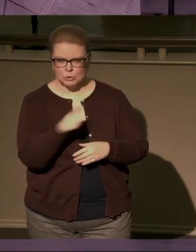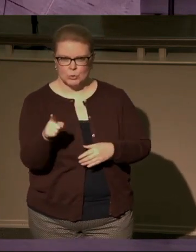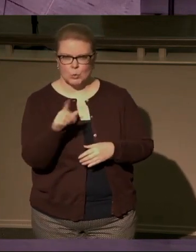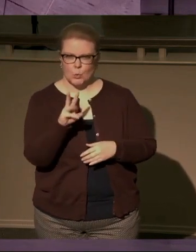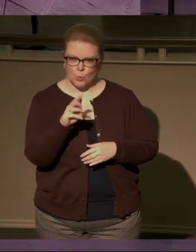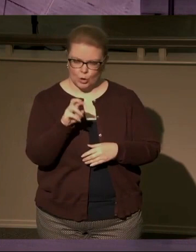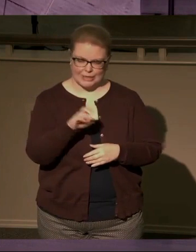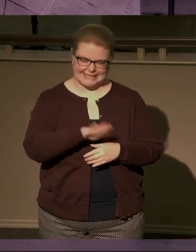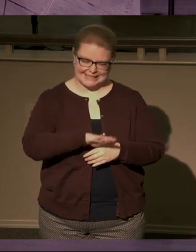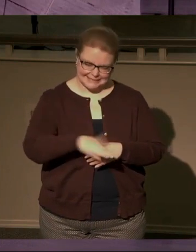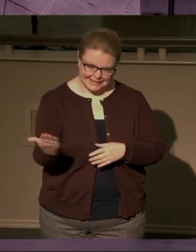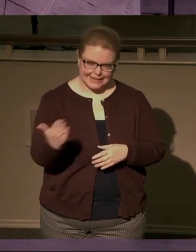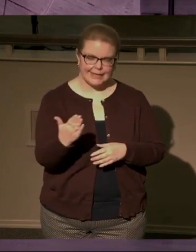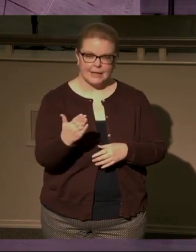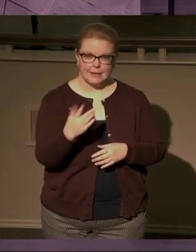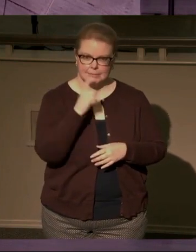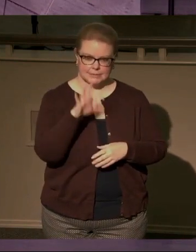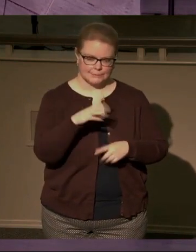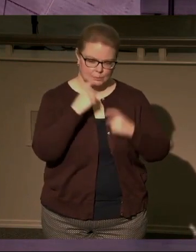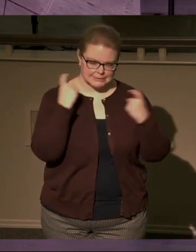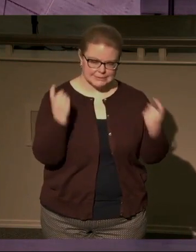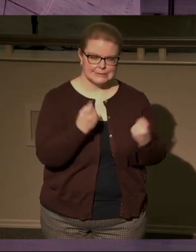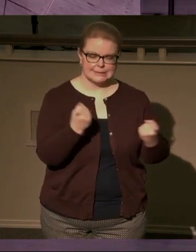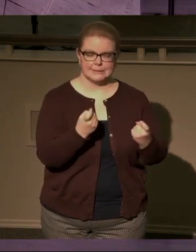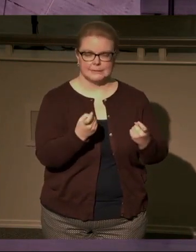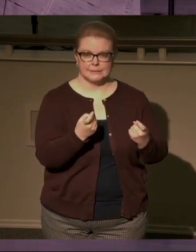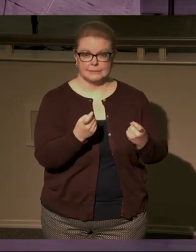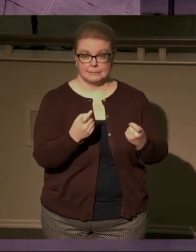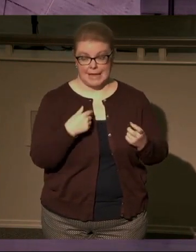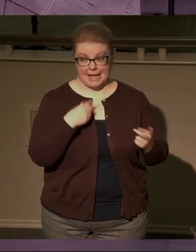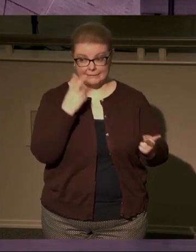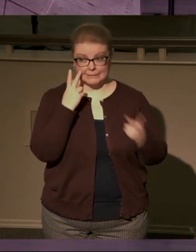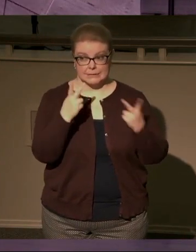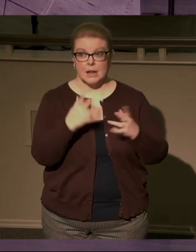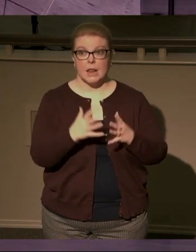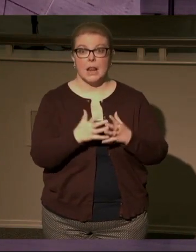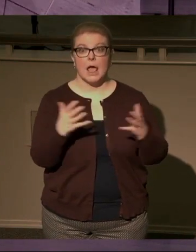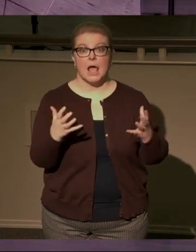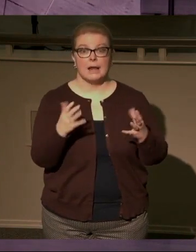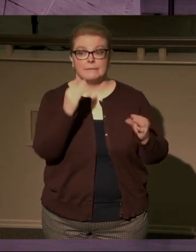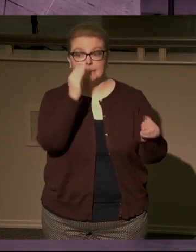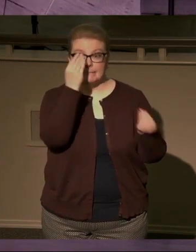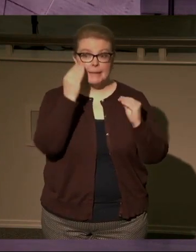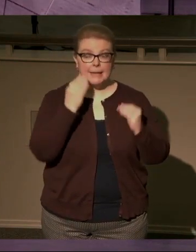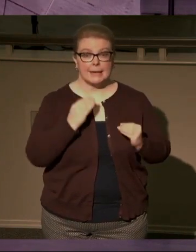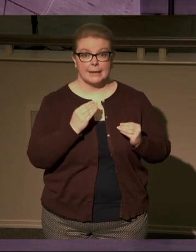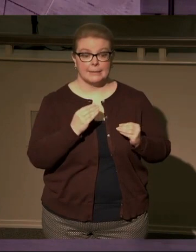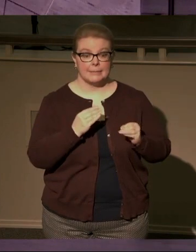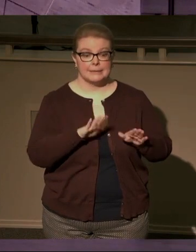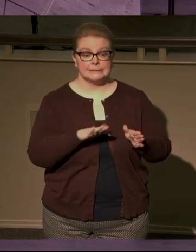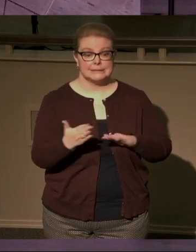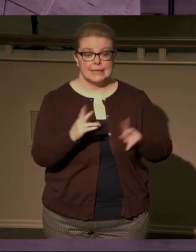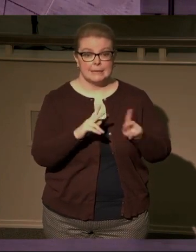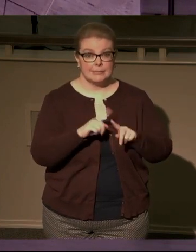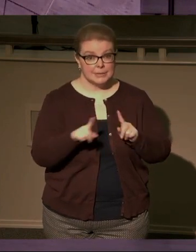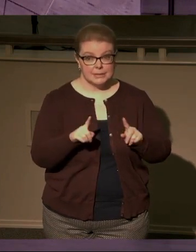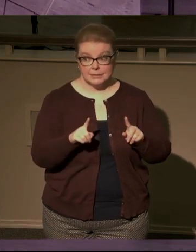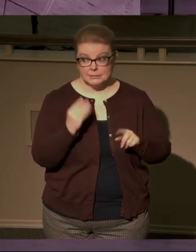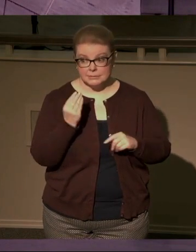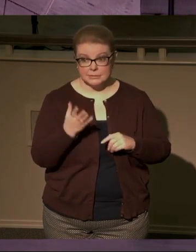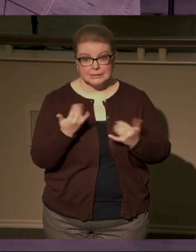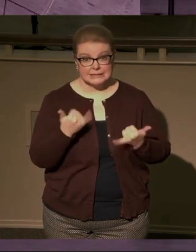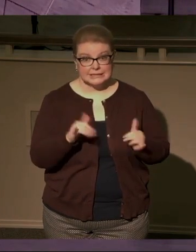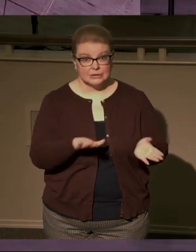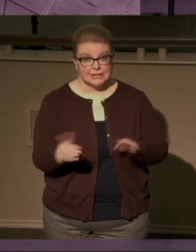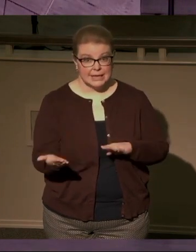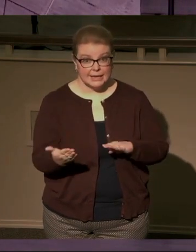your trespasses and sins. I've seen a lot of made up corpses, but they're still dead. They look great